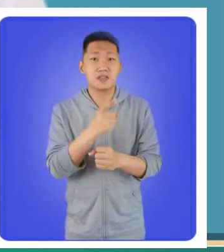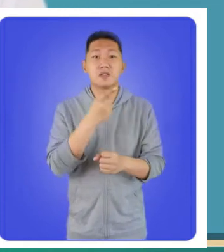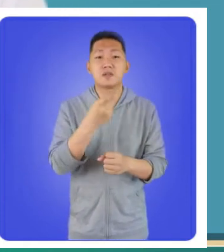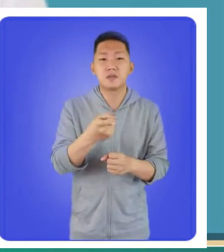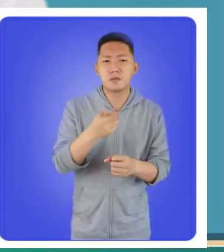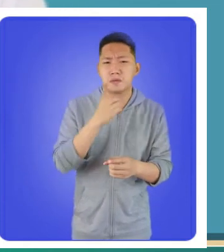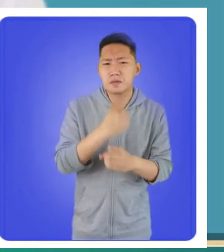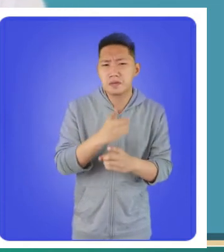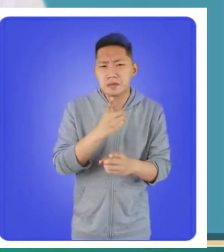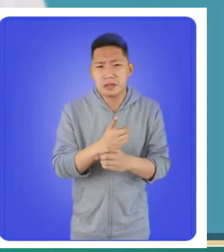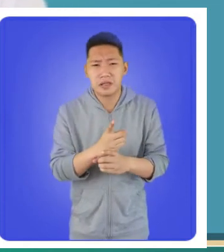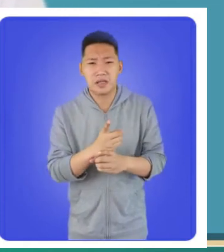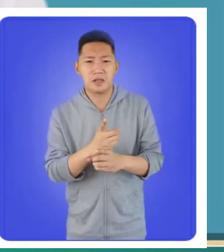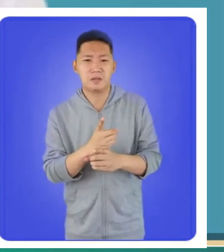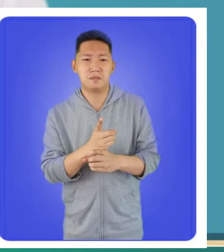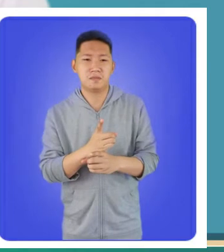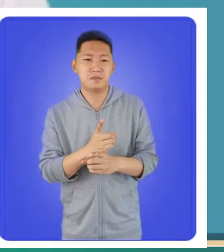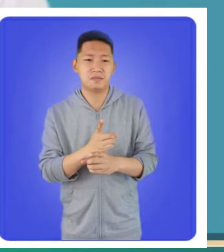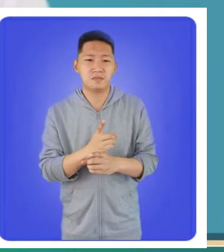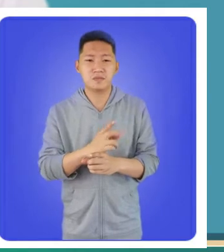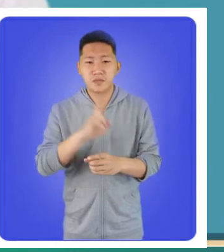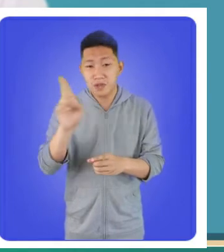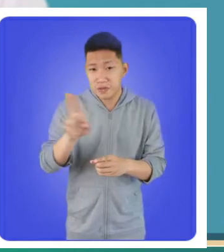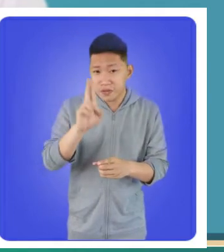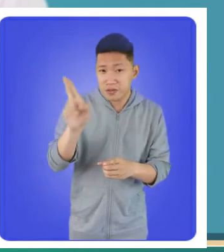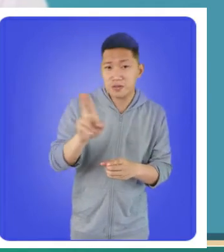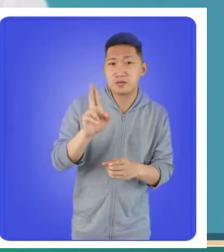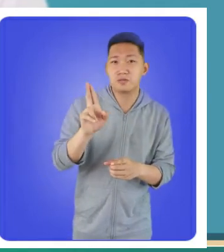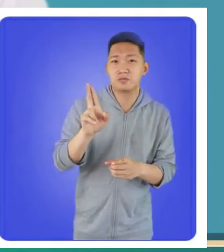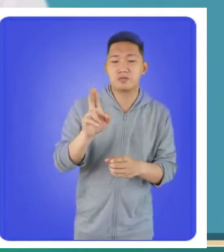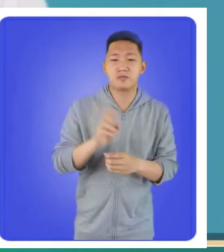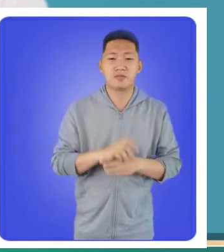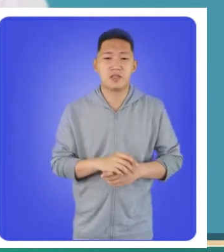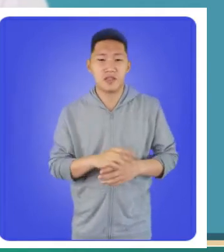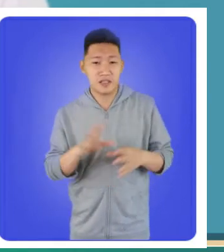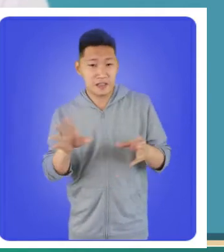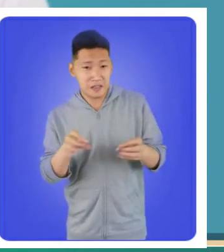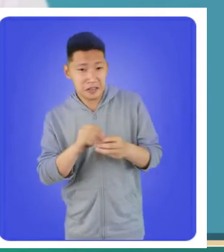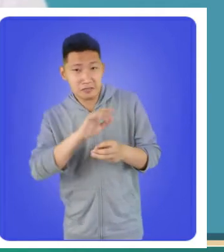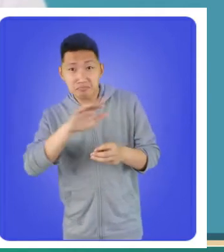sure that you are consistently using one standard with regard to the